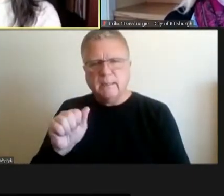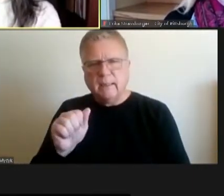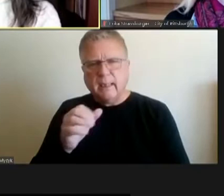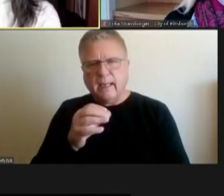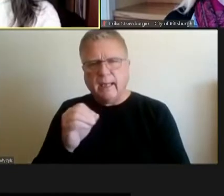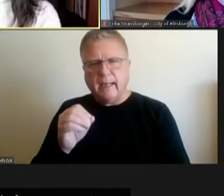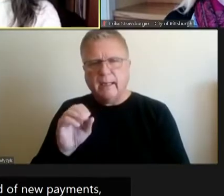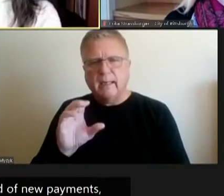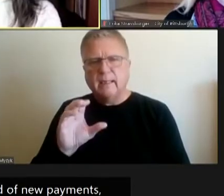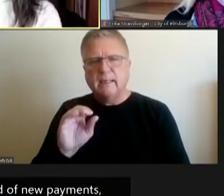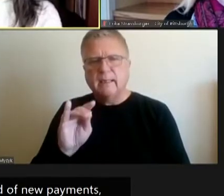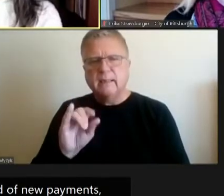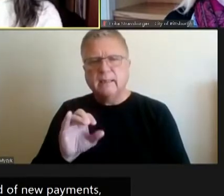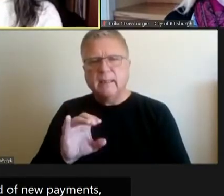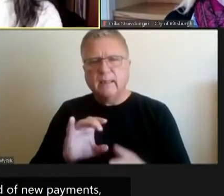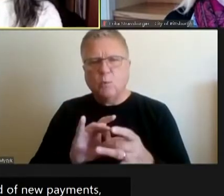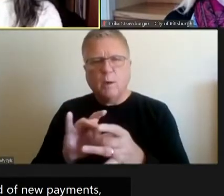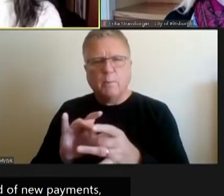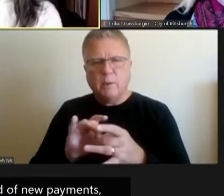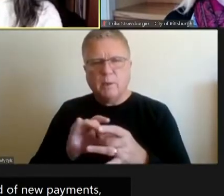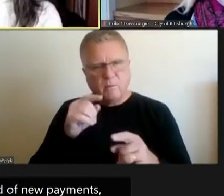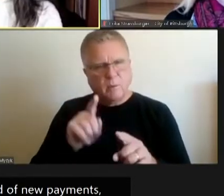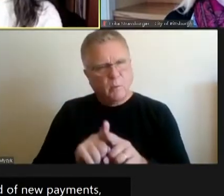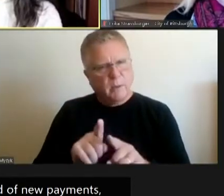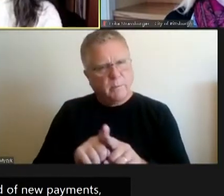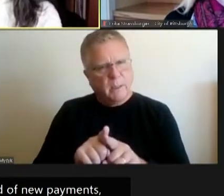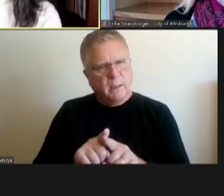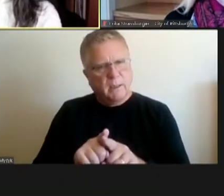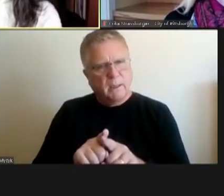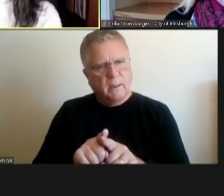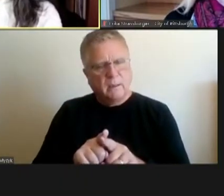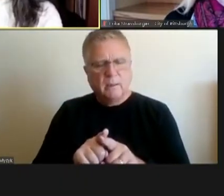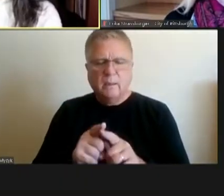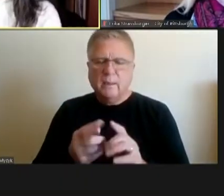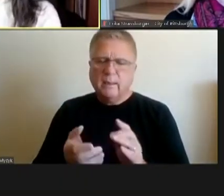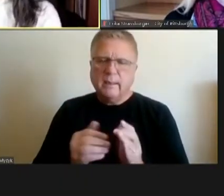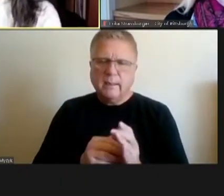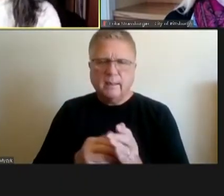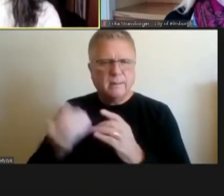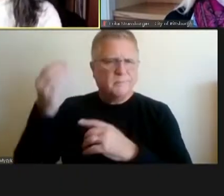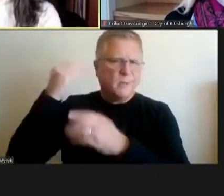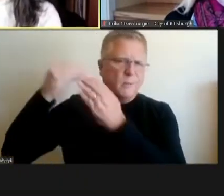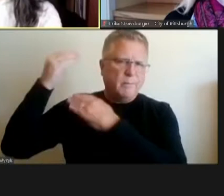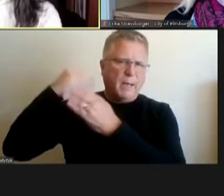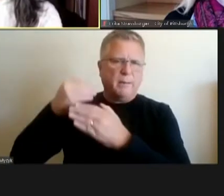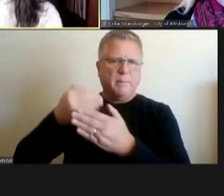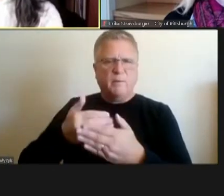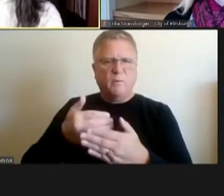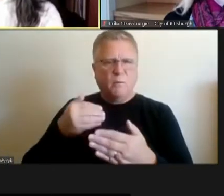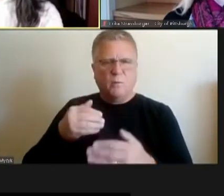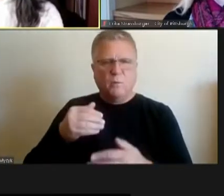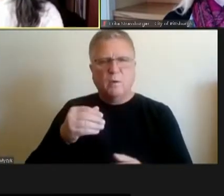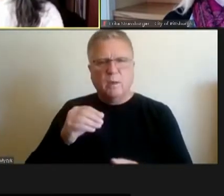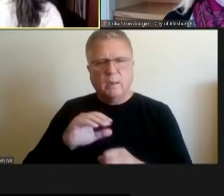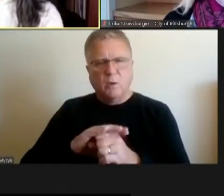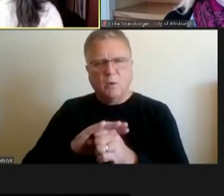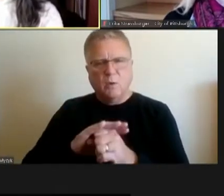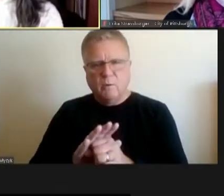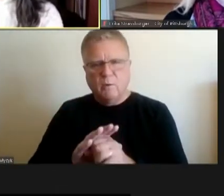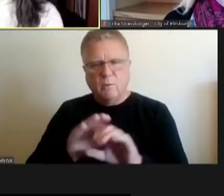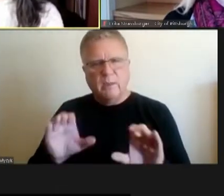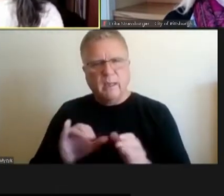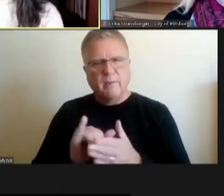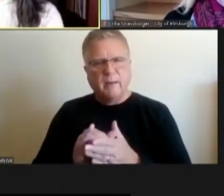cooperative agreement. And again, this was going back pre-COVID when we did this, but if we could just kind